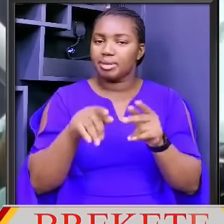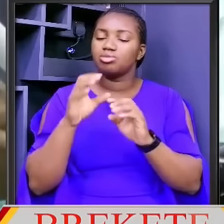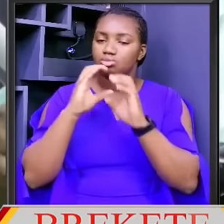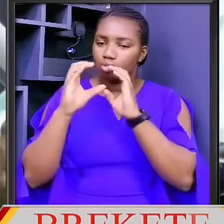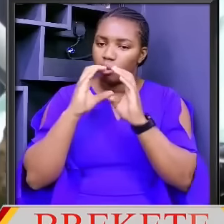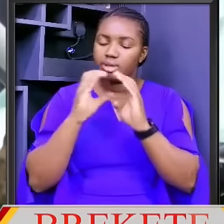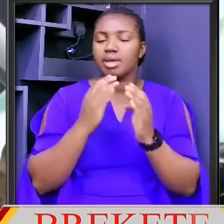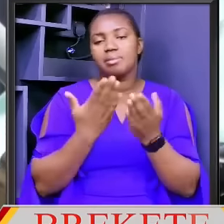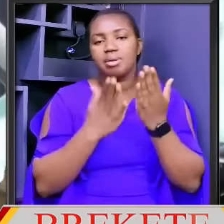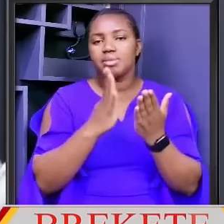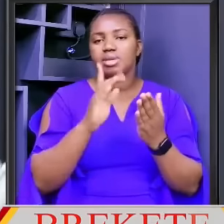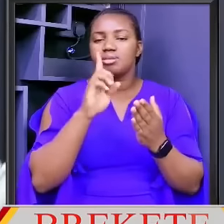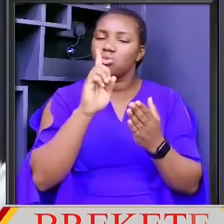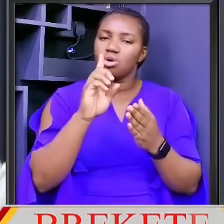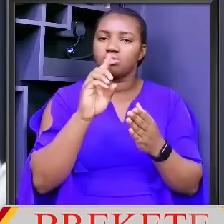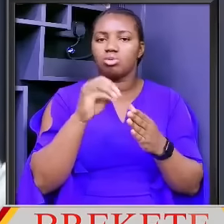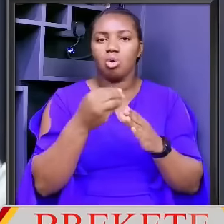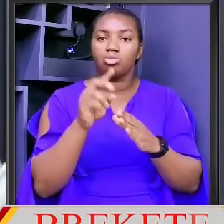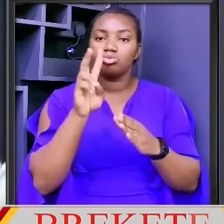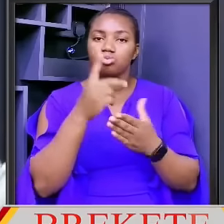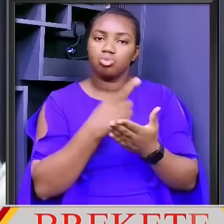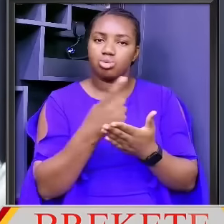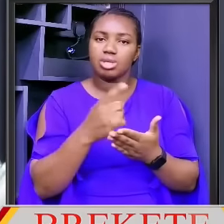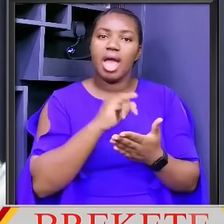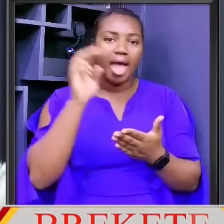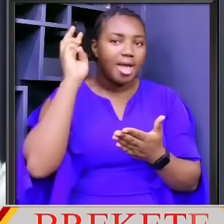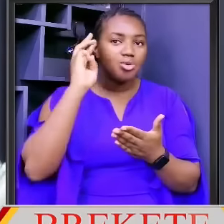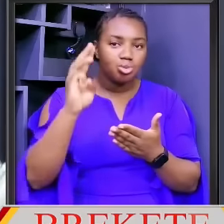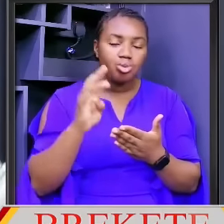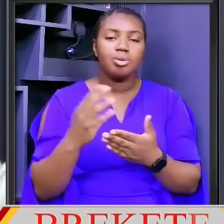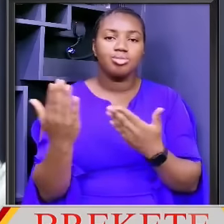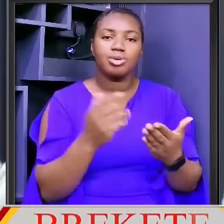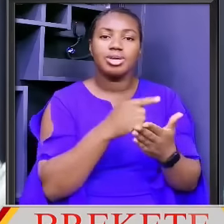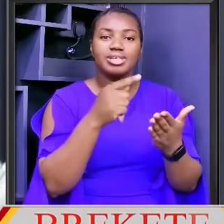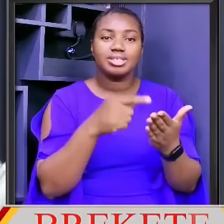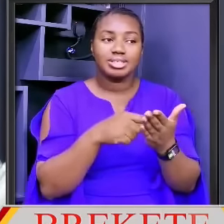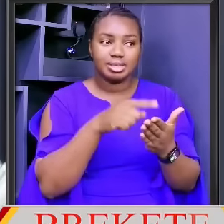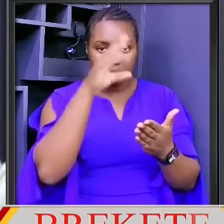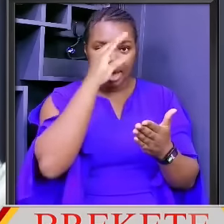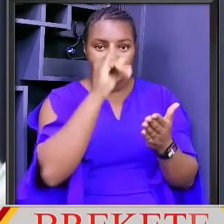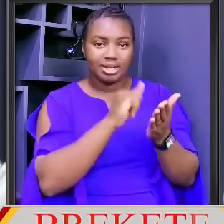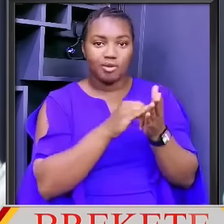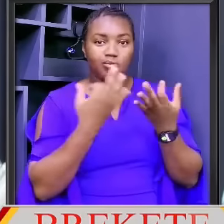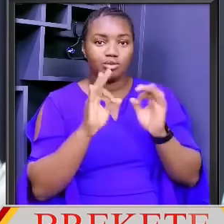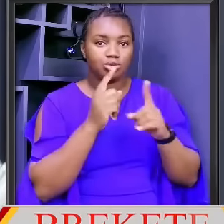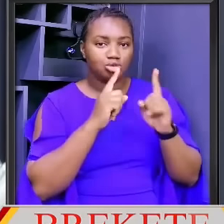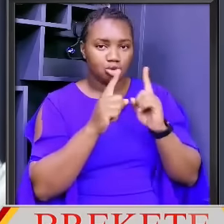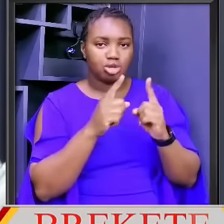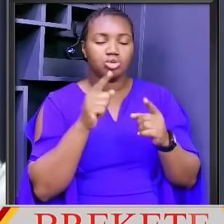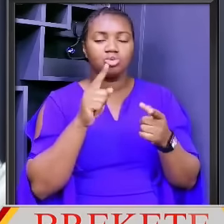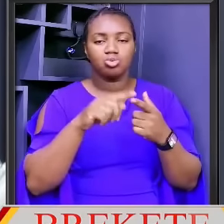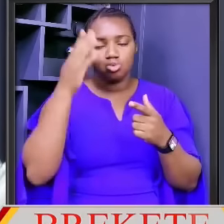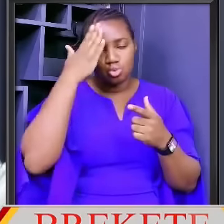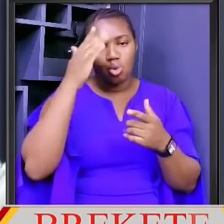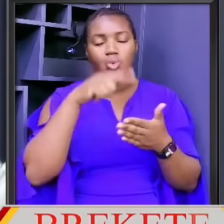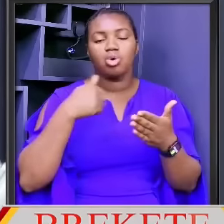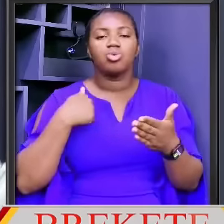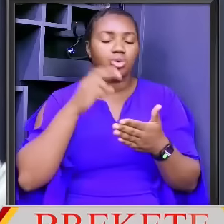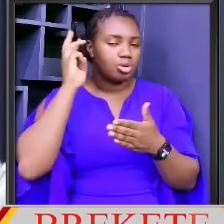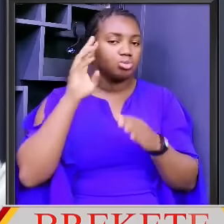2 weeks because I go engage this Alhaji Abdullahi yes make we know what we go do they